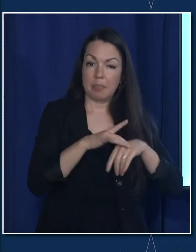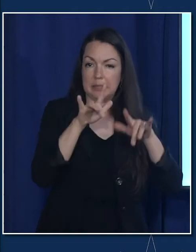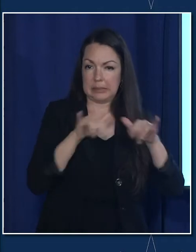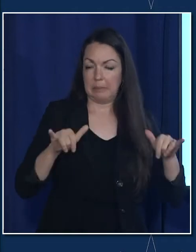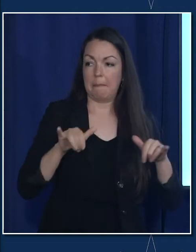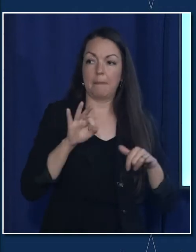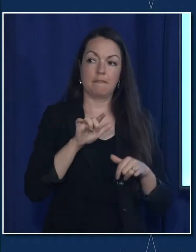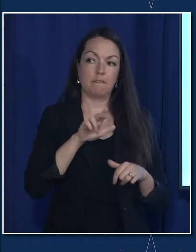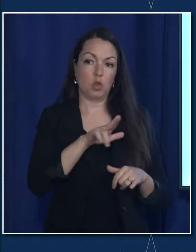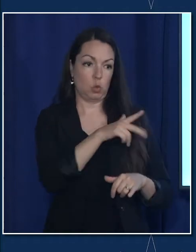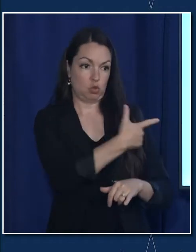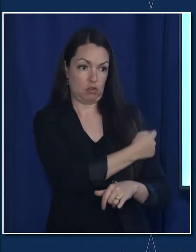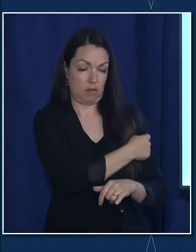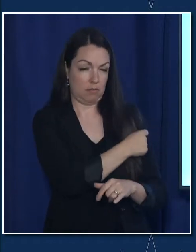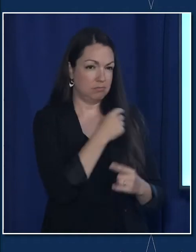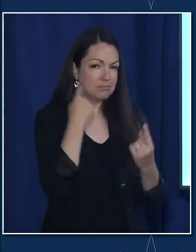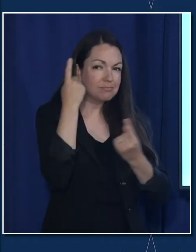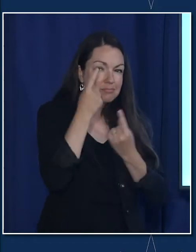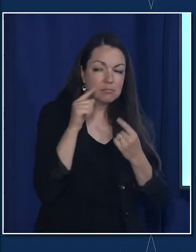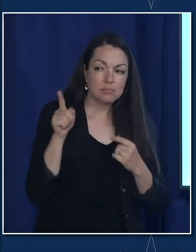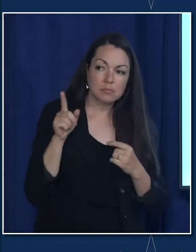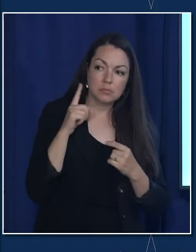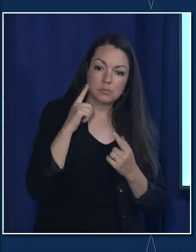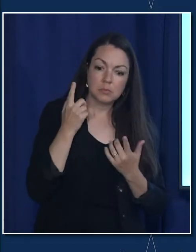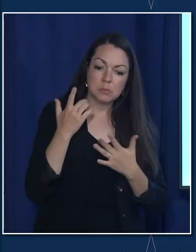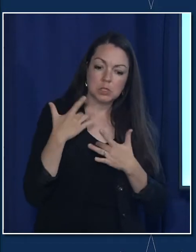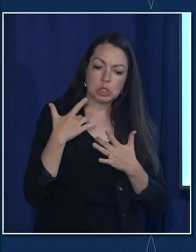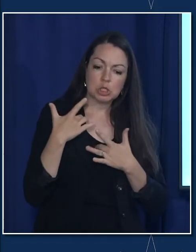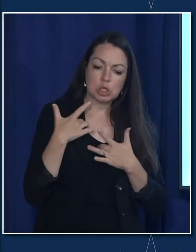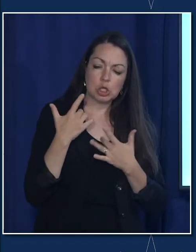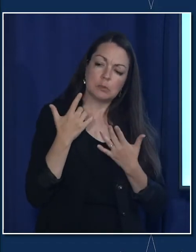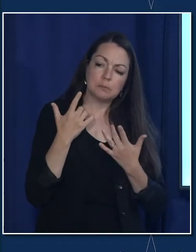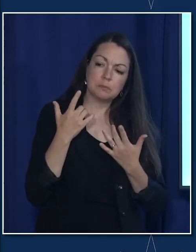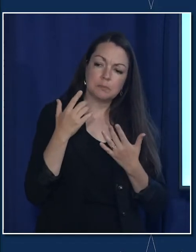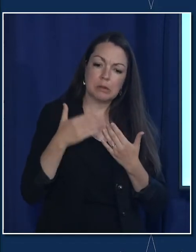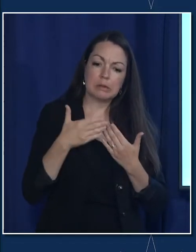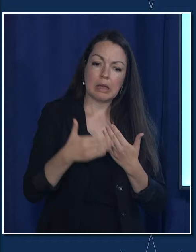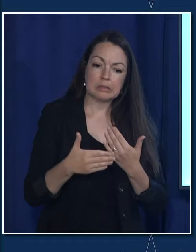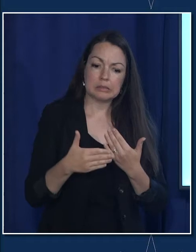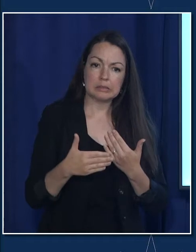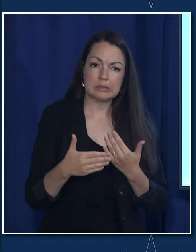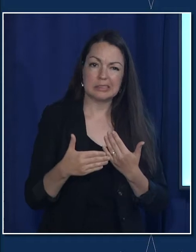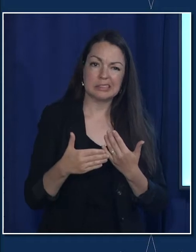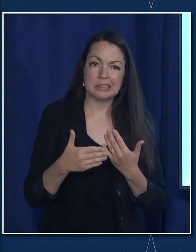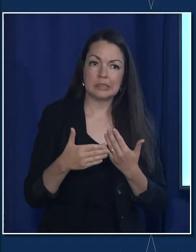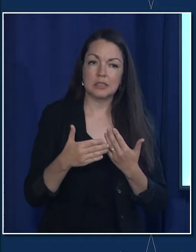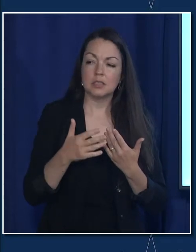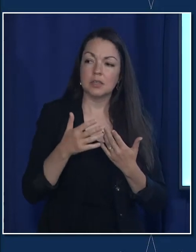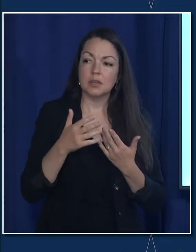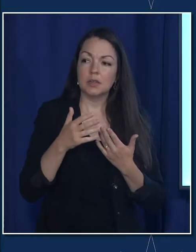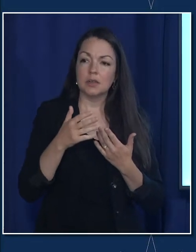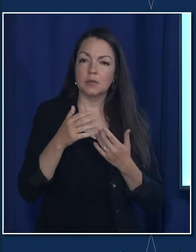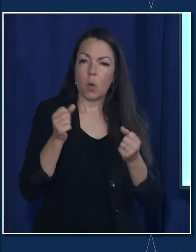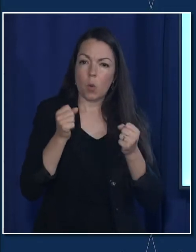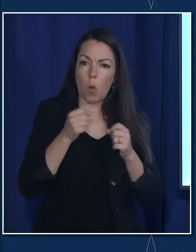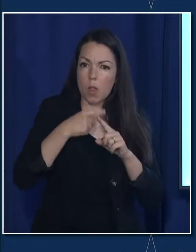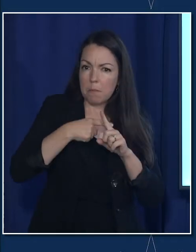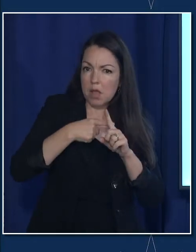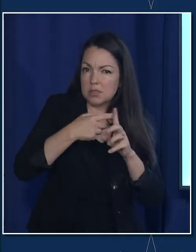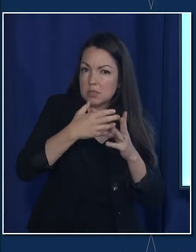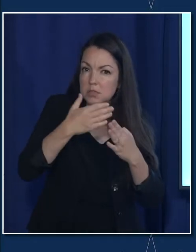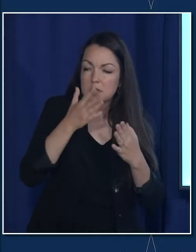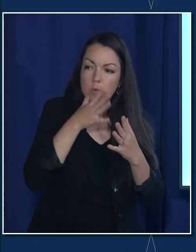any concern going into the colder months of a twindemic, so to speak, and how would that manifest?